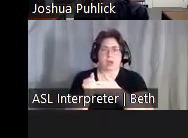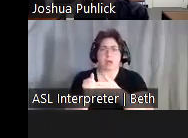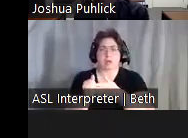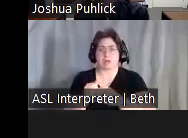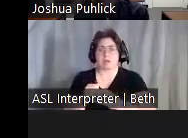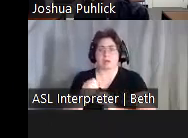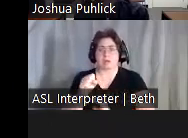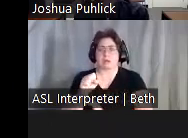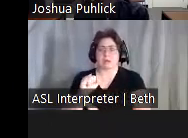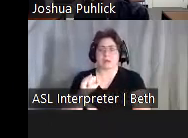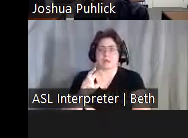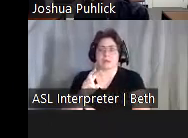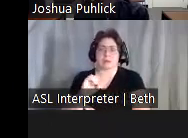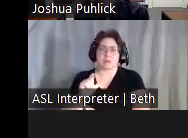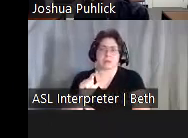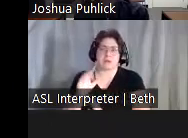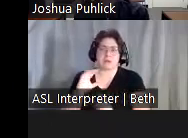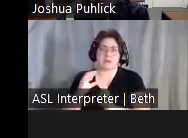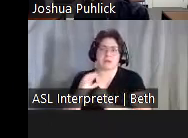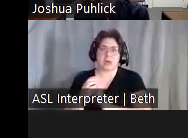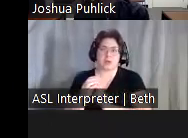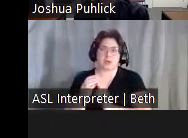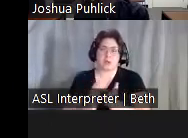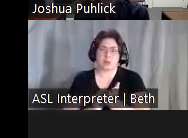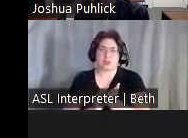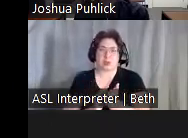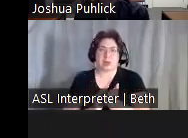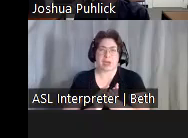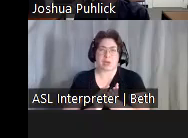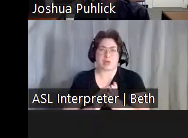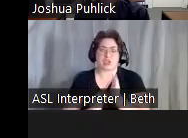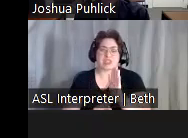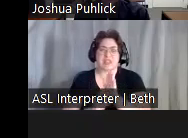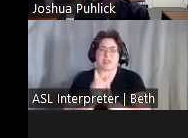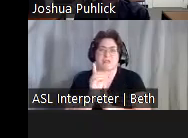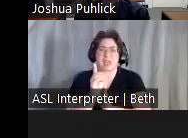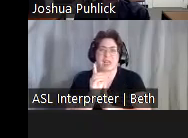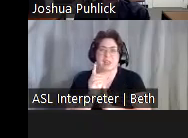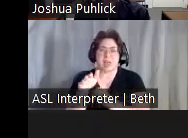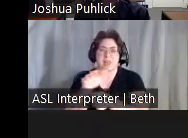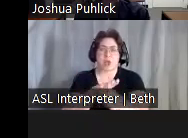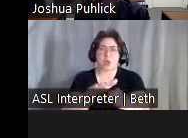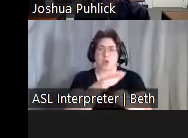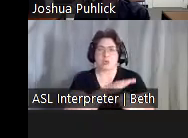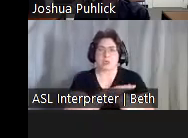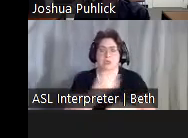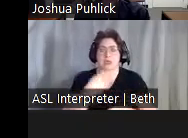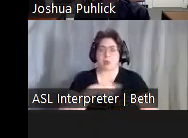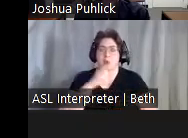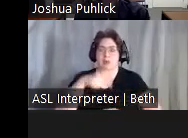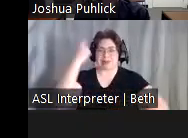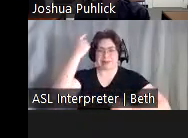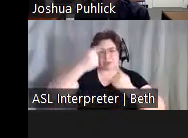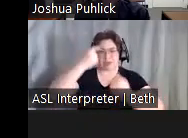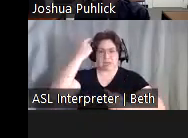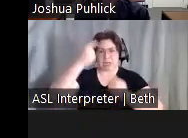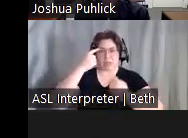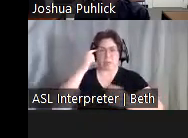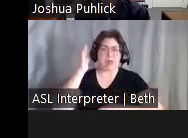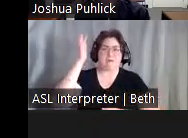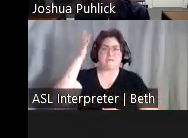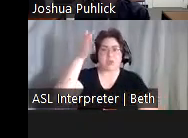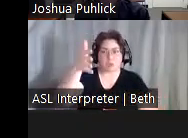silvicultural prescriptions that are developed at these ask sites. We need to think about